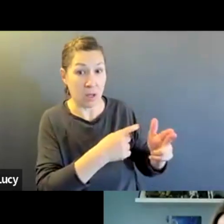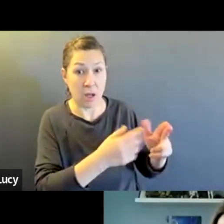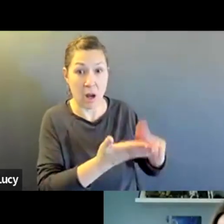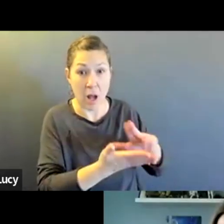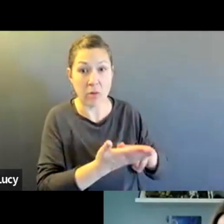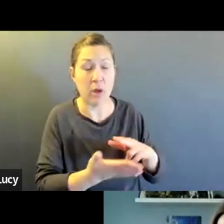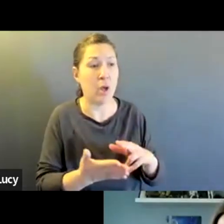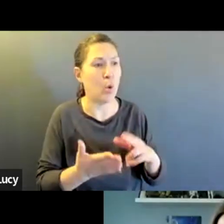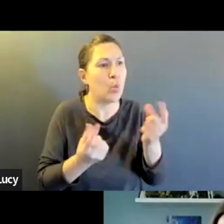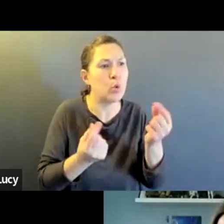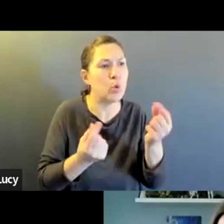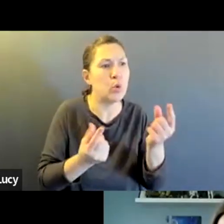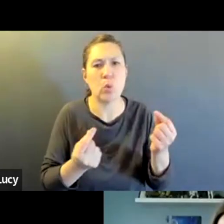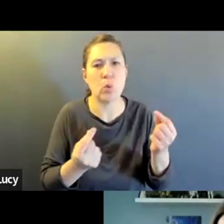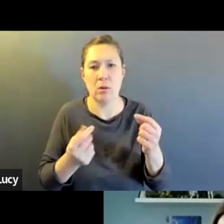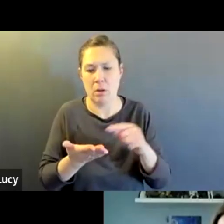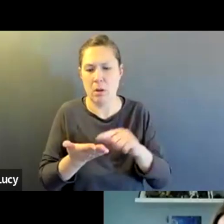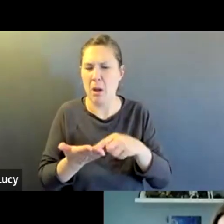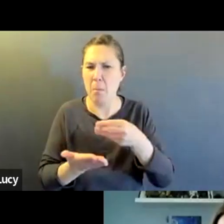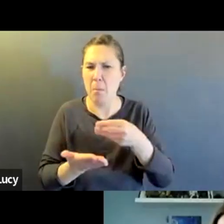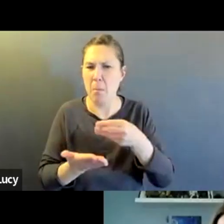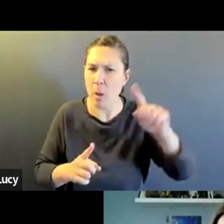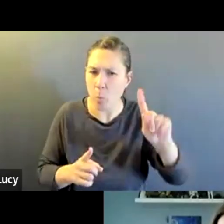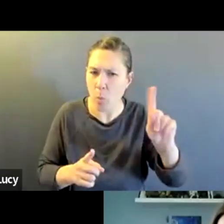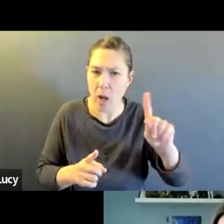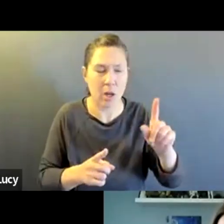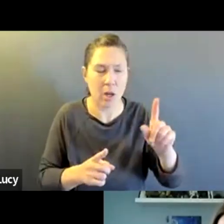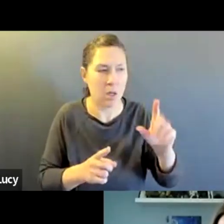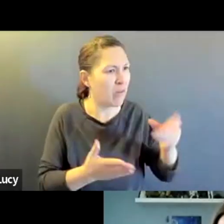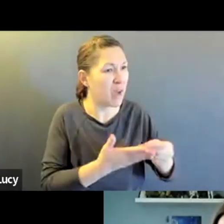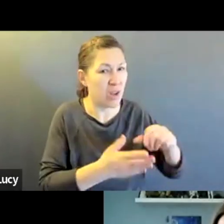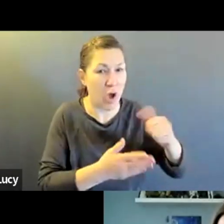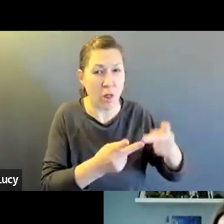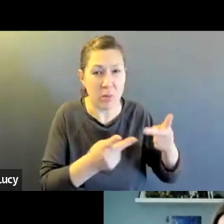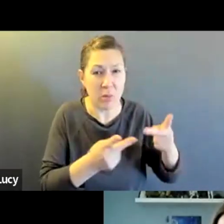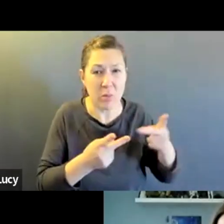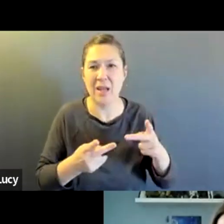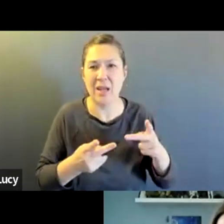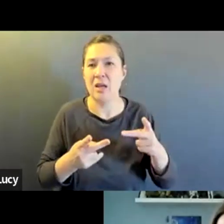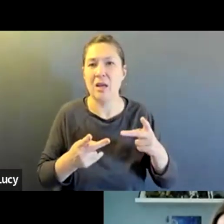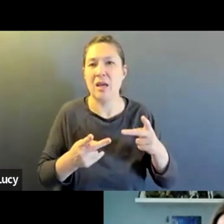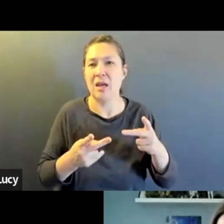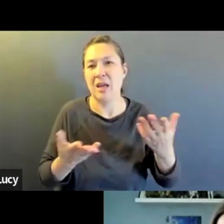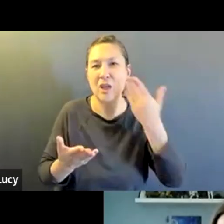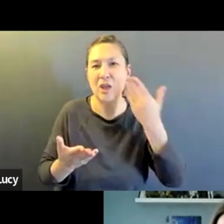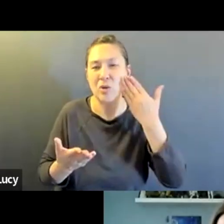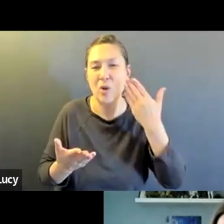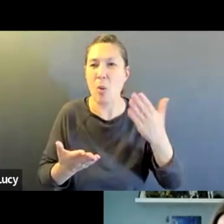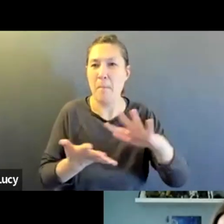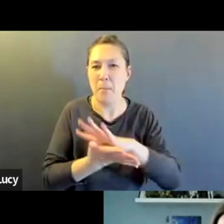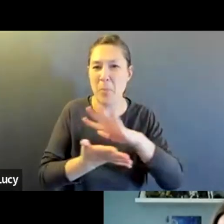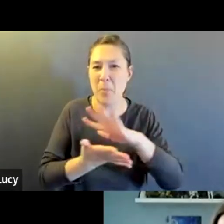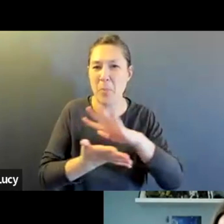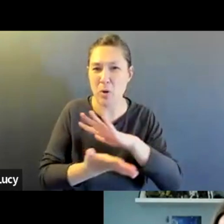funding source is, and then kind of doing more of that like documentation or more of that paperwork. It doesn't sound as like exciting